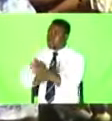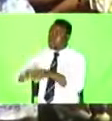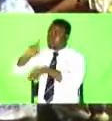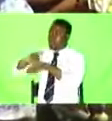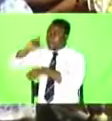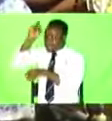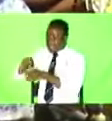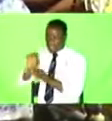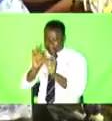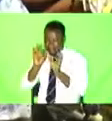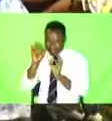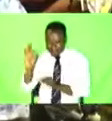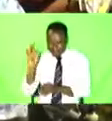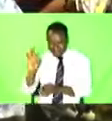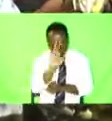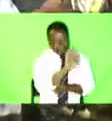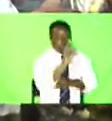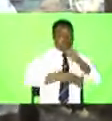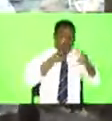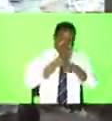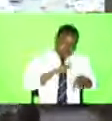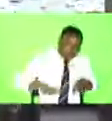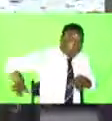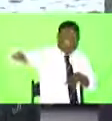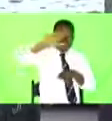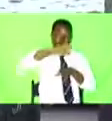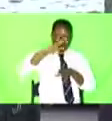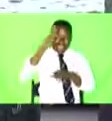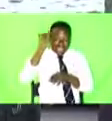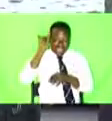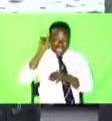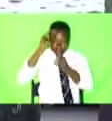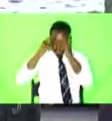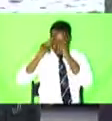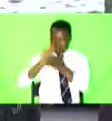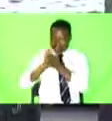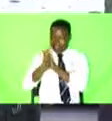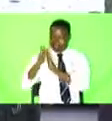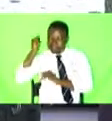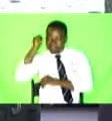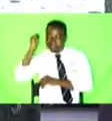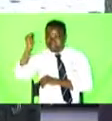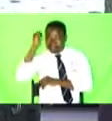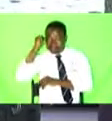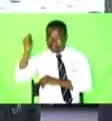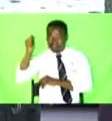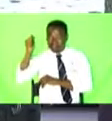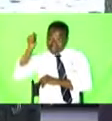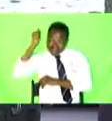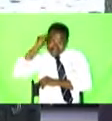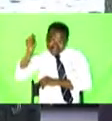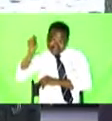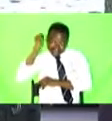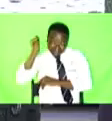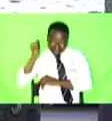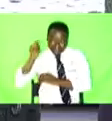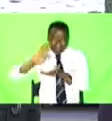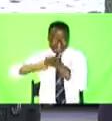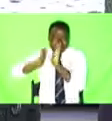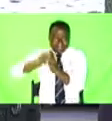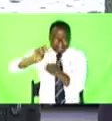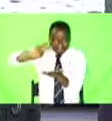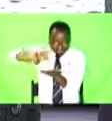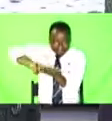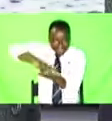preached in the whole world as a testimony, as a testimony, as evidence in